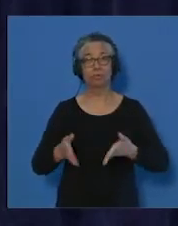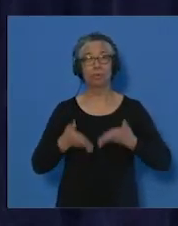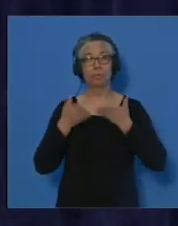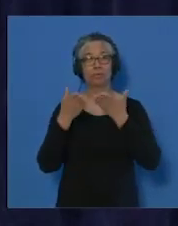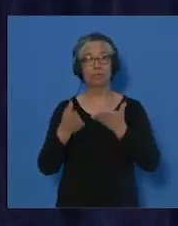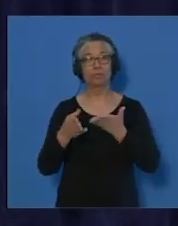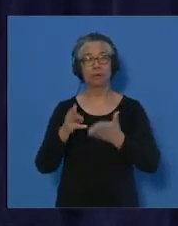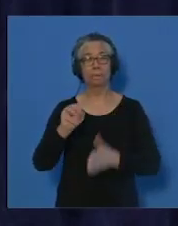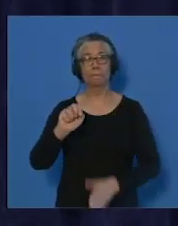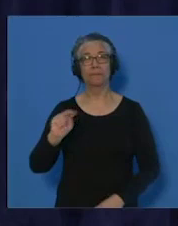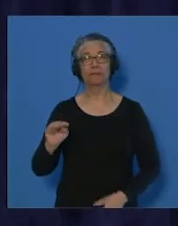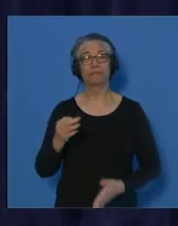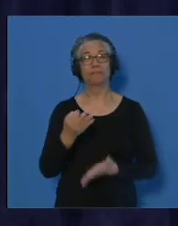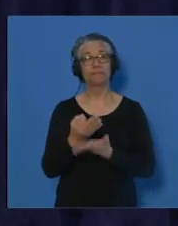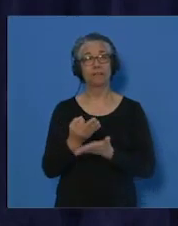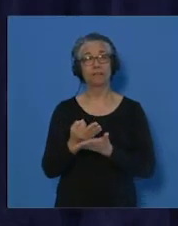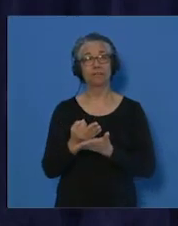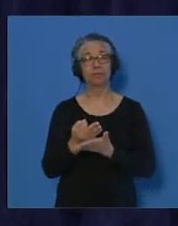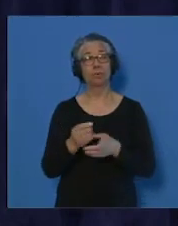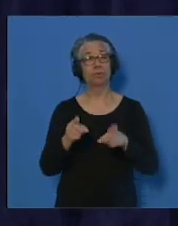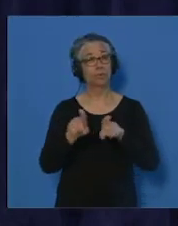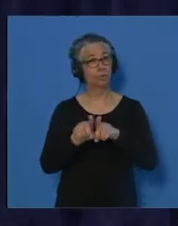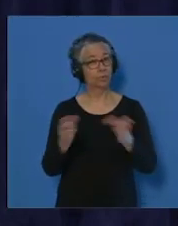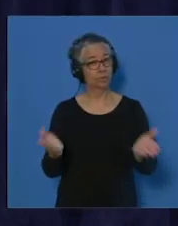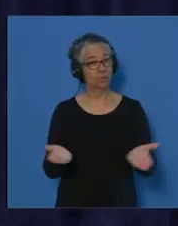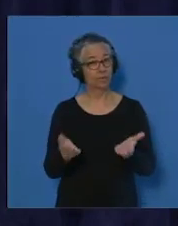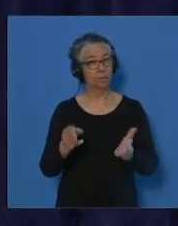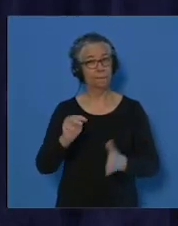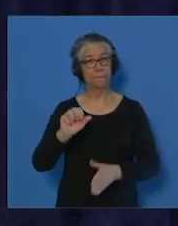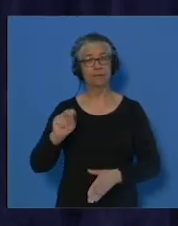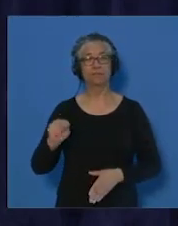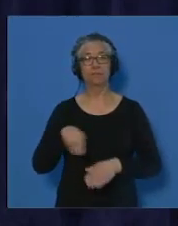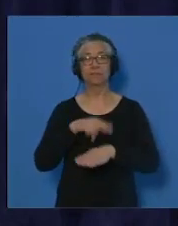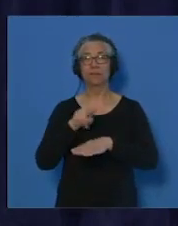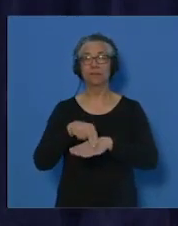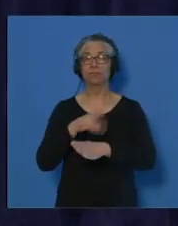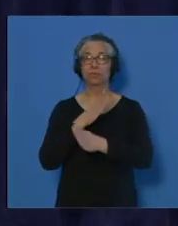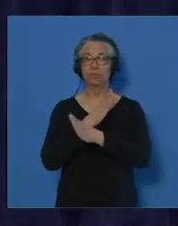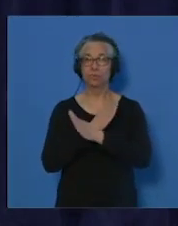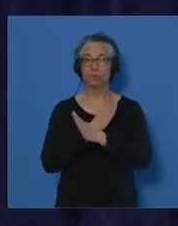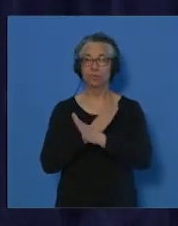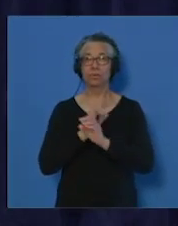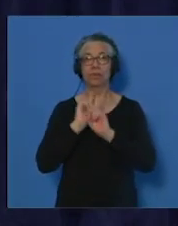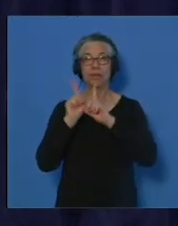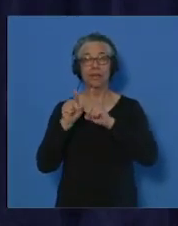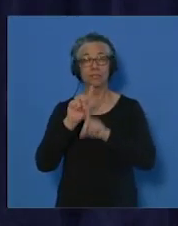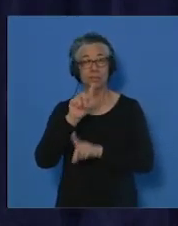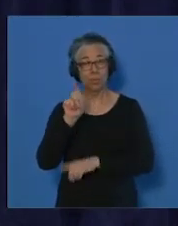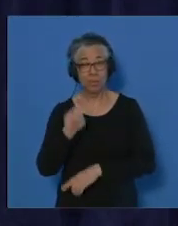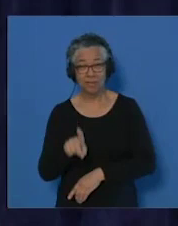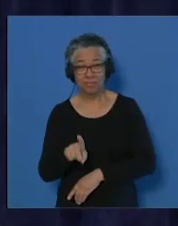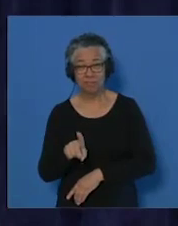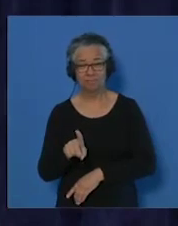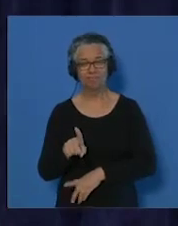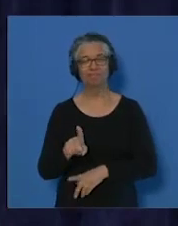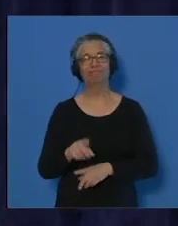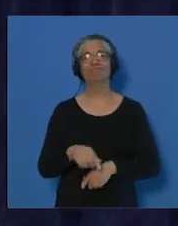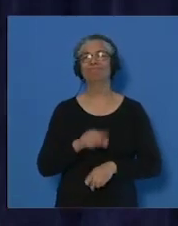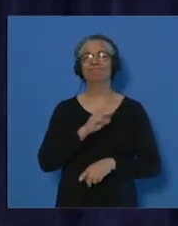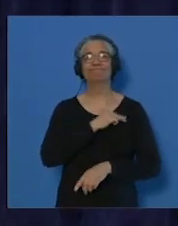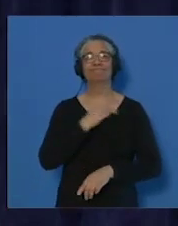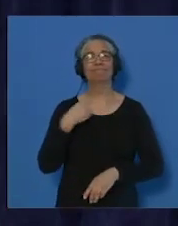Minister of Finance. Also with us this evening is the Minister of National Security, who is here to answer any questions that members of the media may